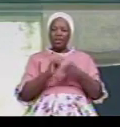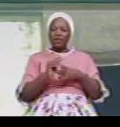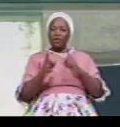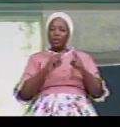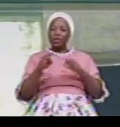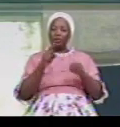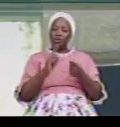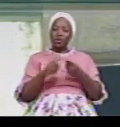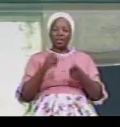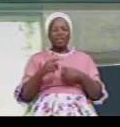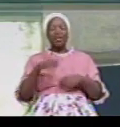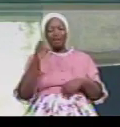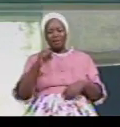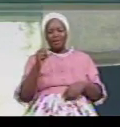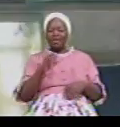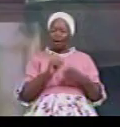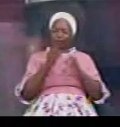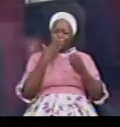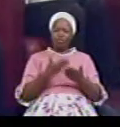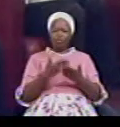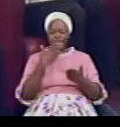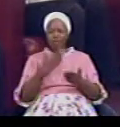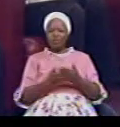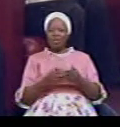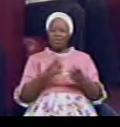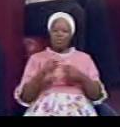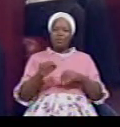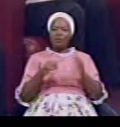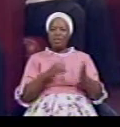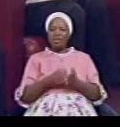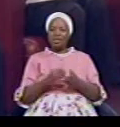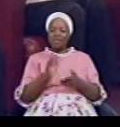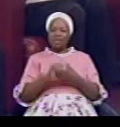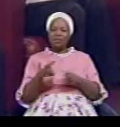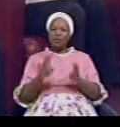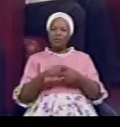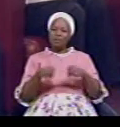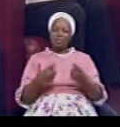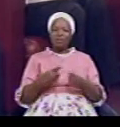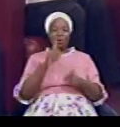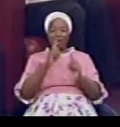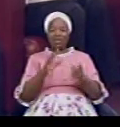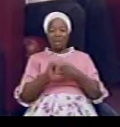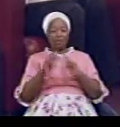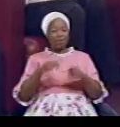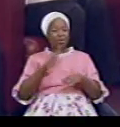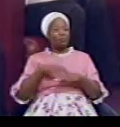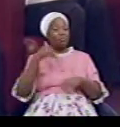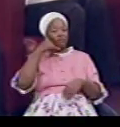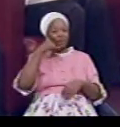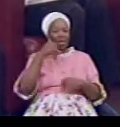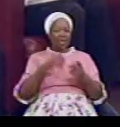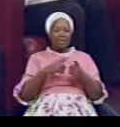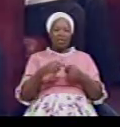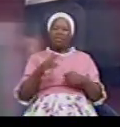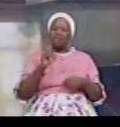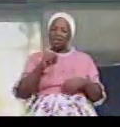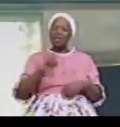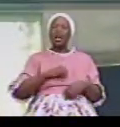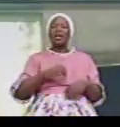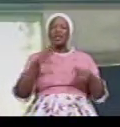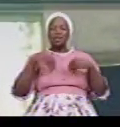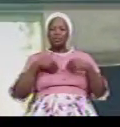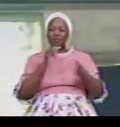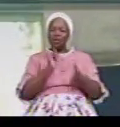saying, yes, that's right, we'll do it. That's the way to go. Yes, I agree with you. That's